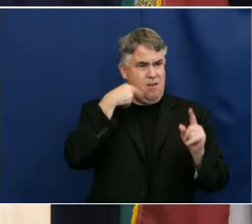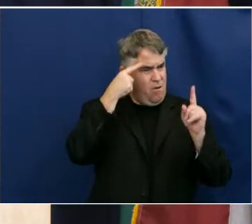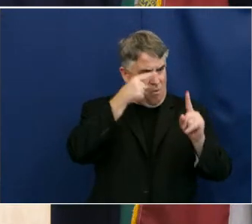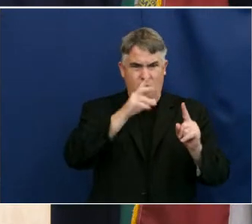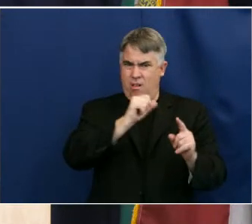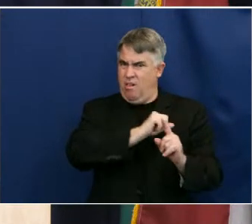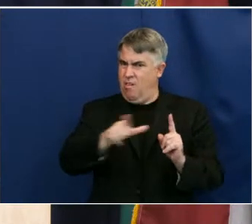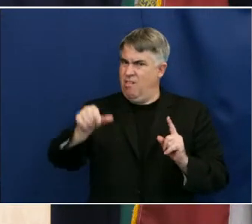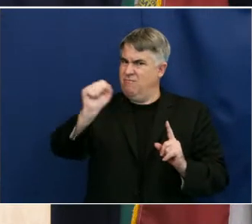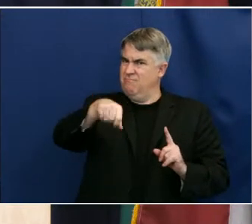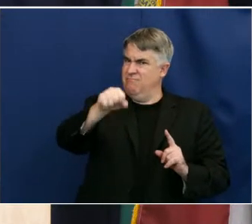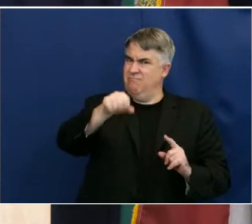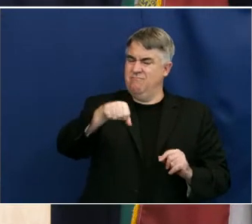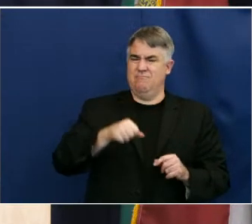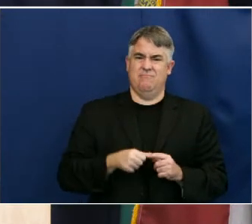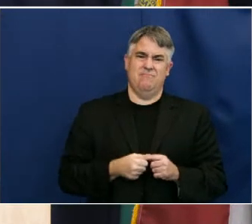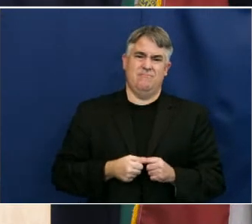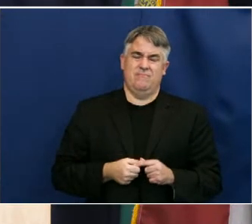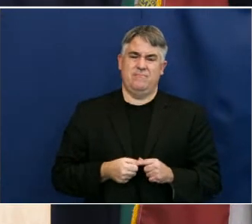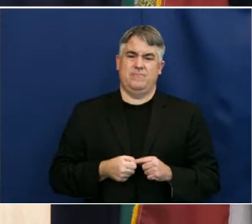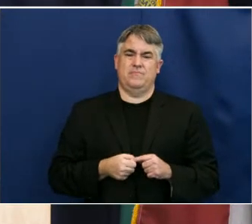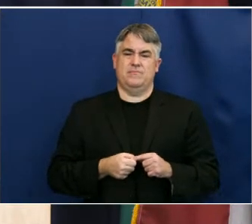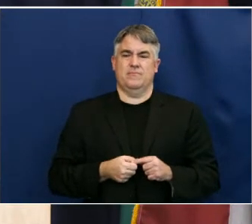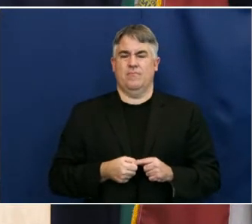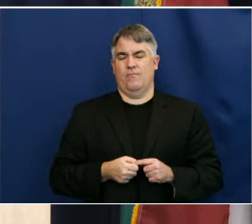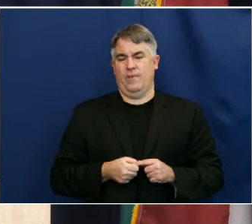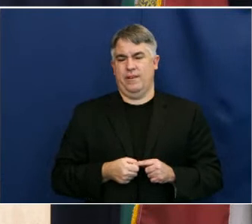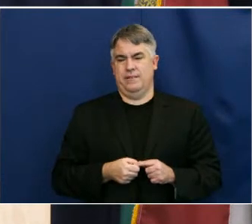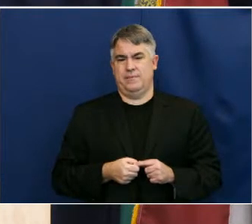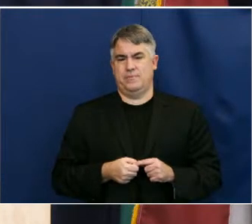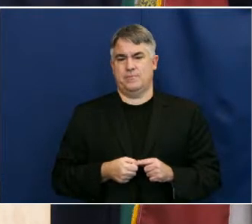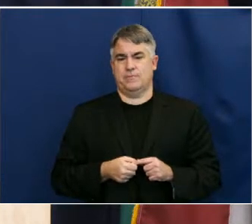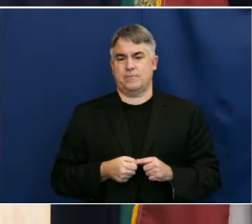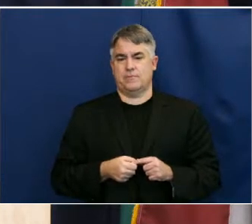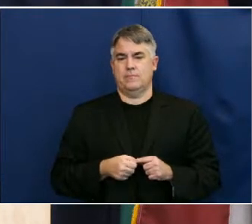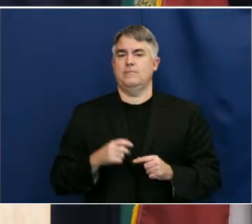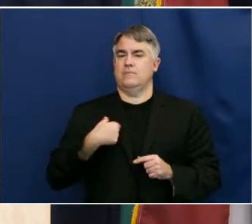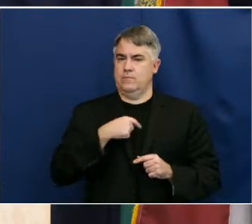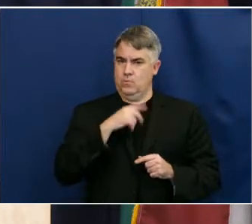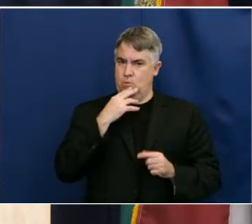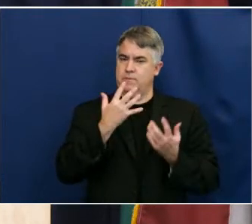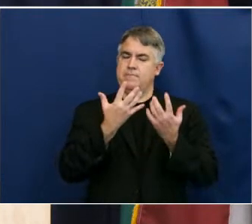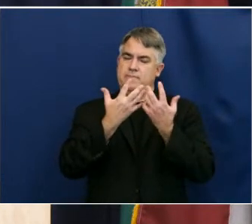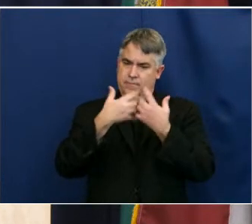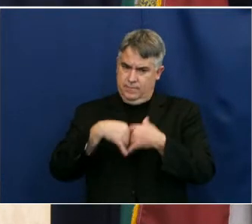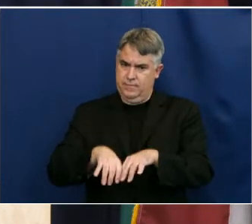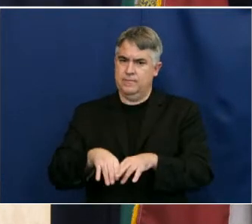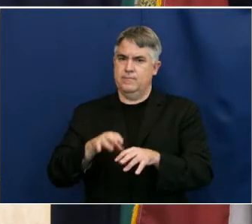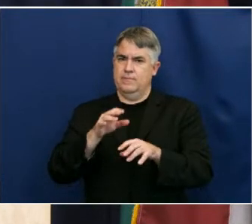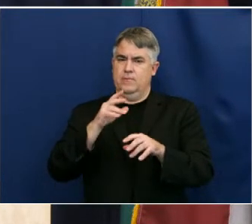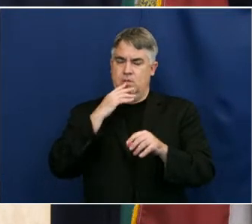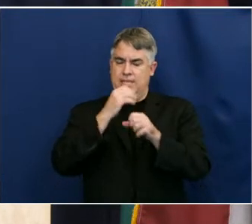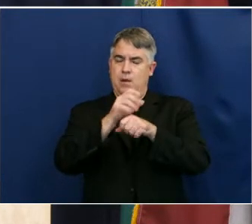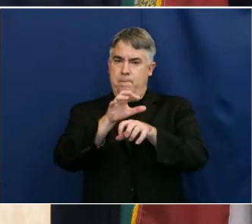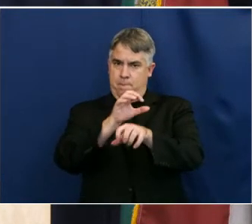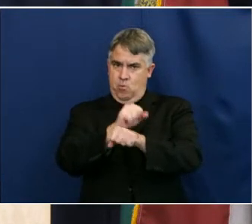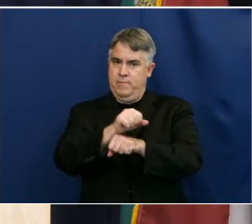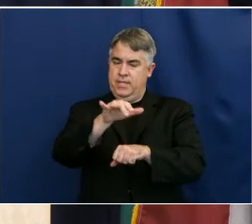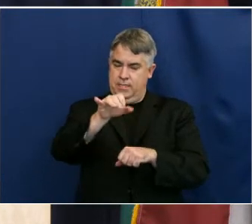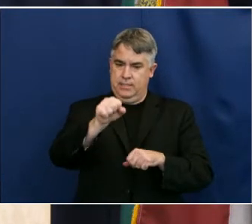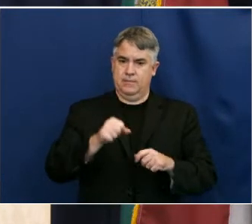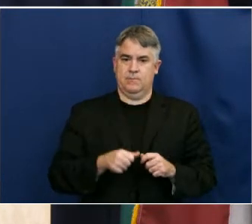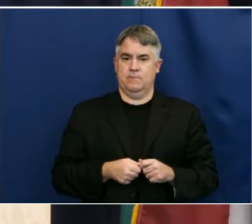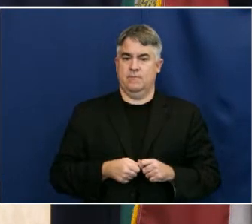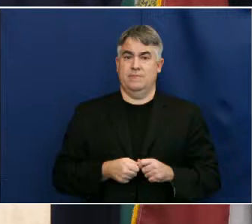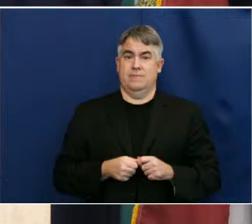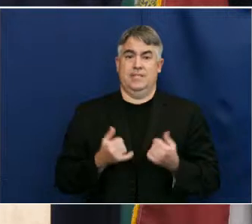that people don't have the uncertainty and inconvenience of when they're going to be able to get it. But we know it's impacting folks, and